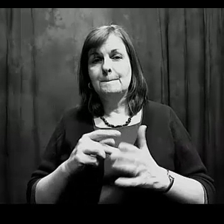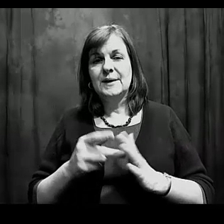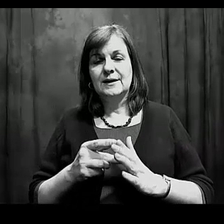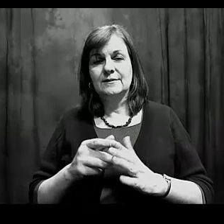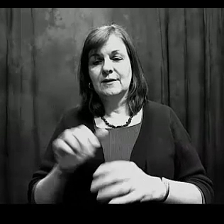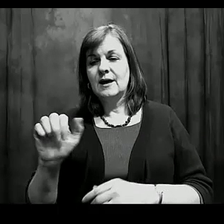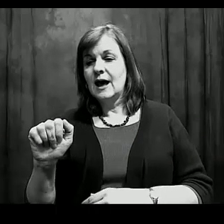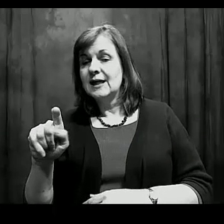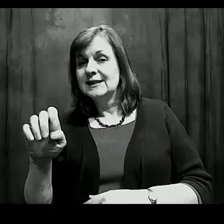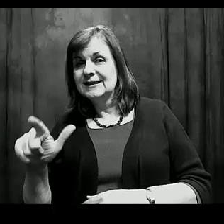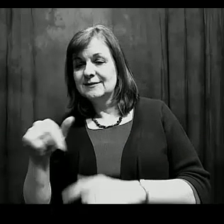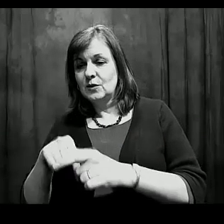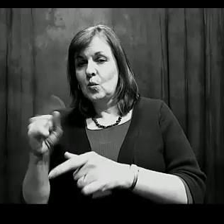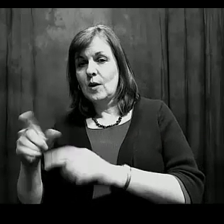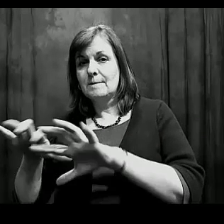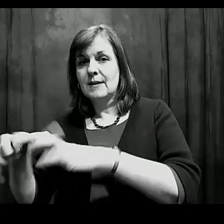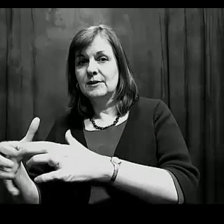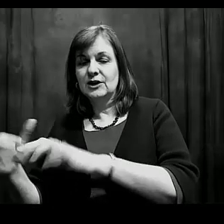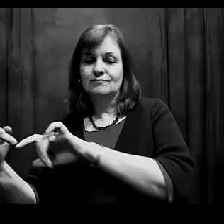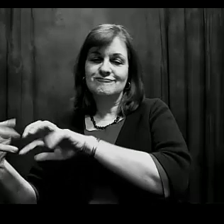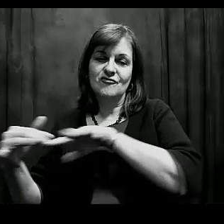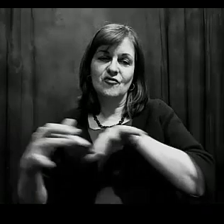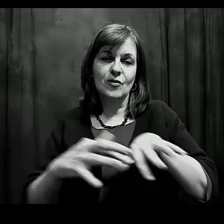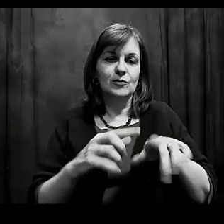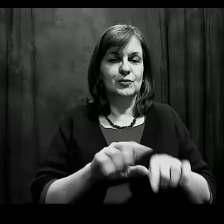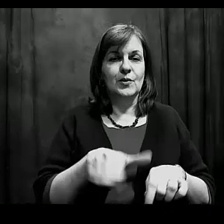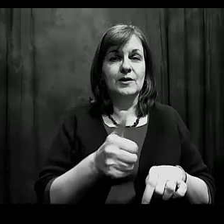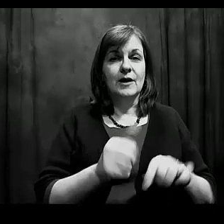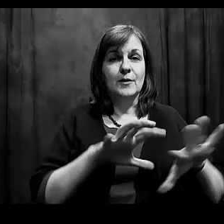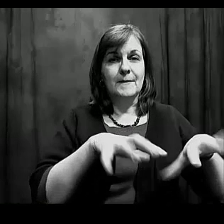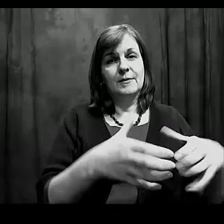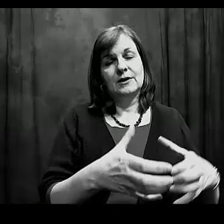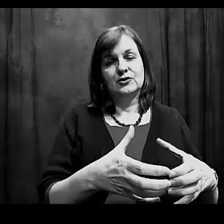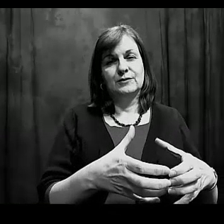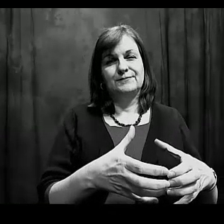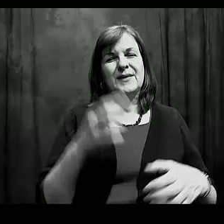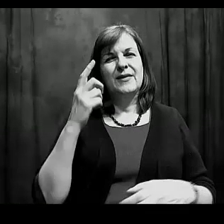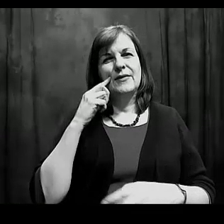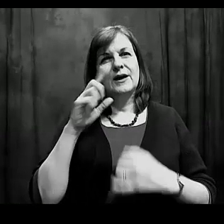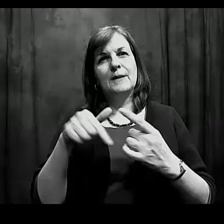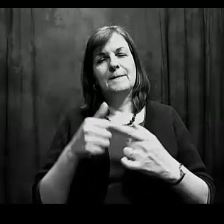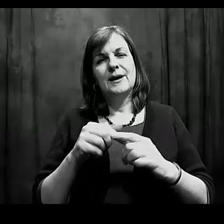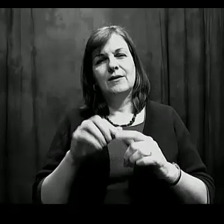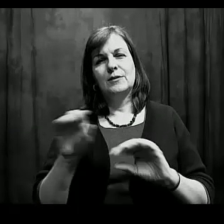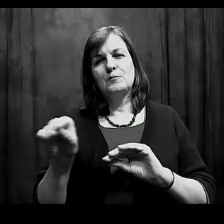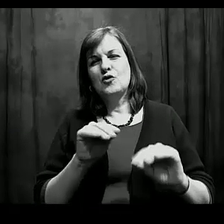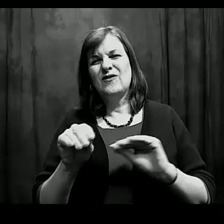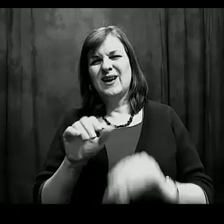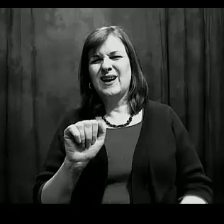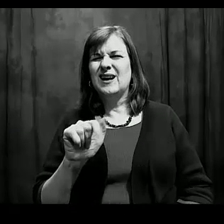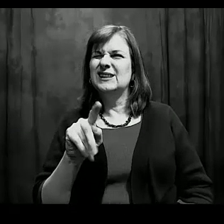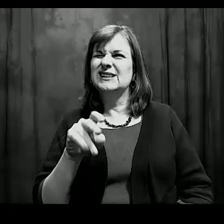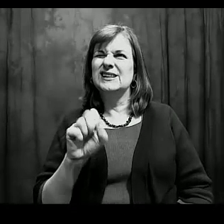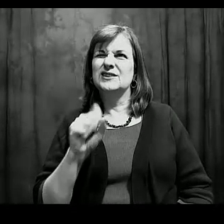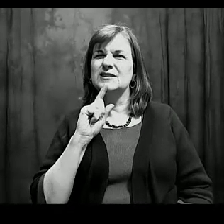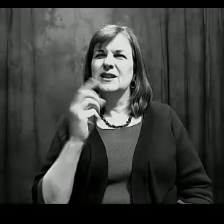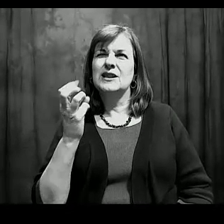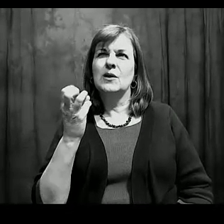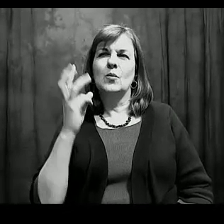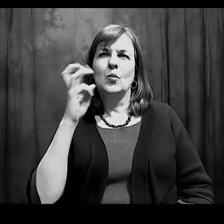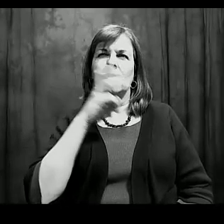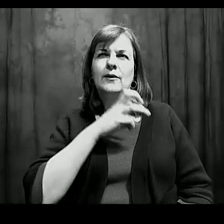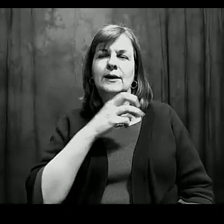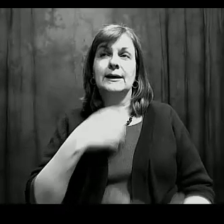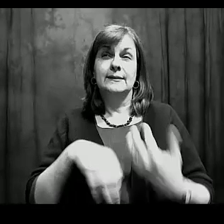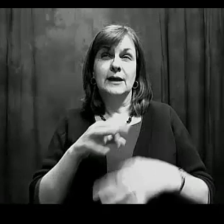the movement of alleles from one population to another. Now, just to think about the movement of alleles is a little